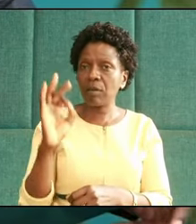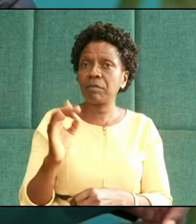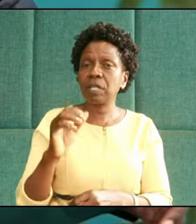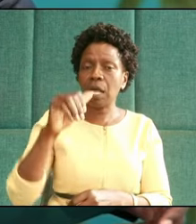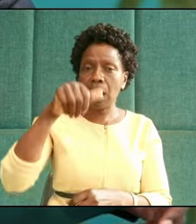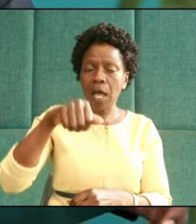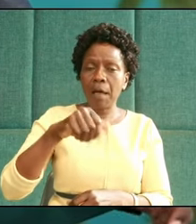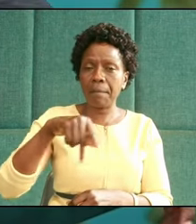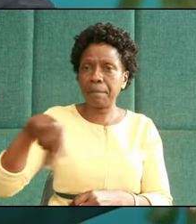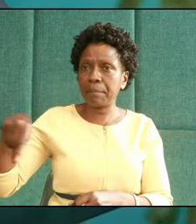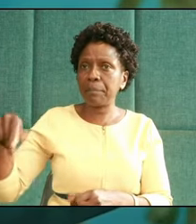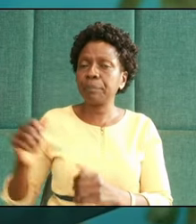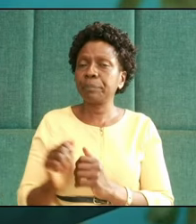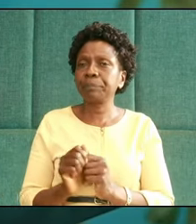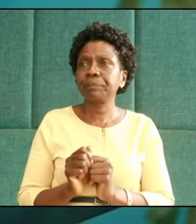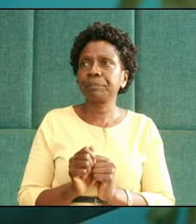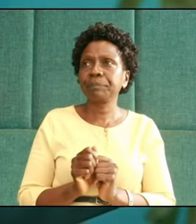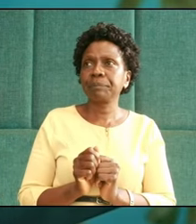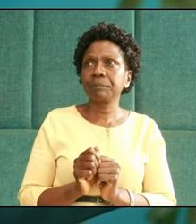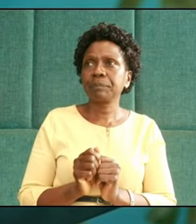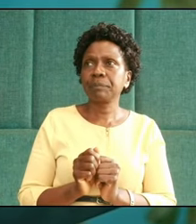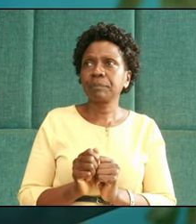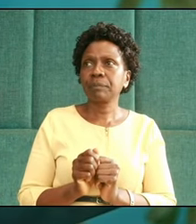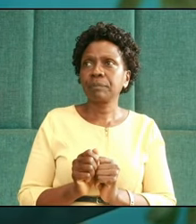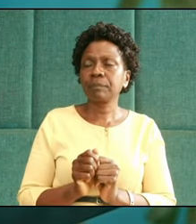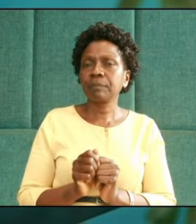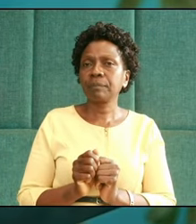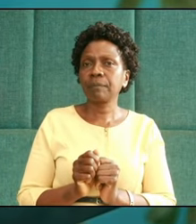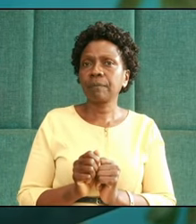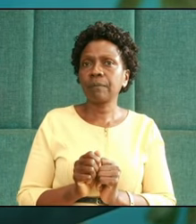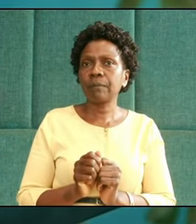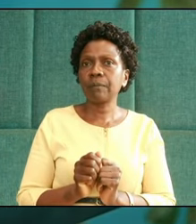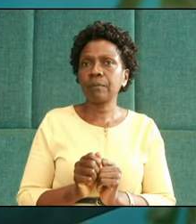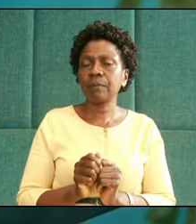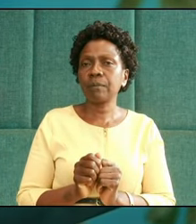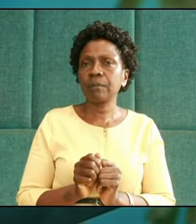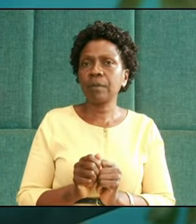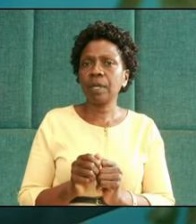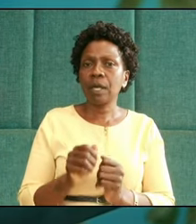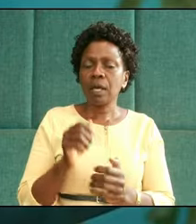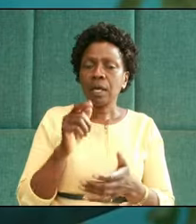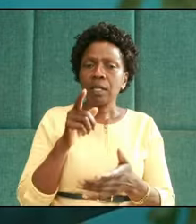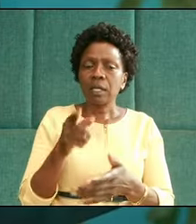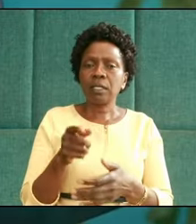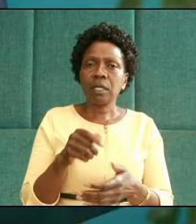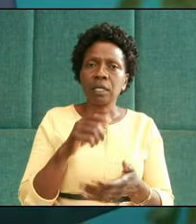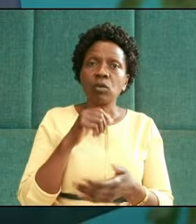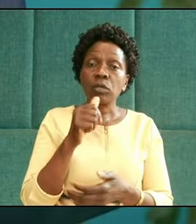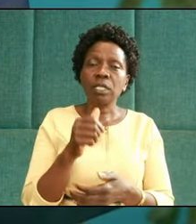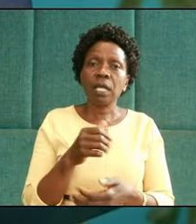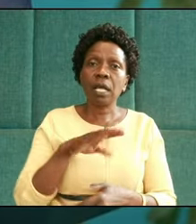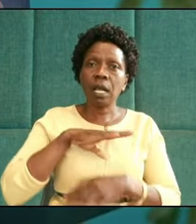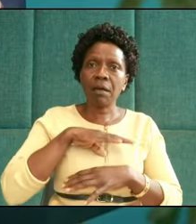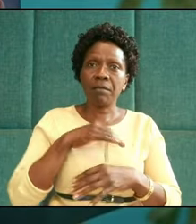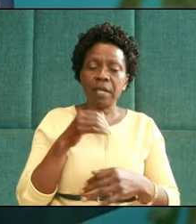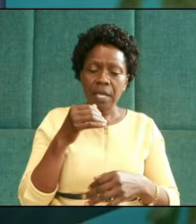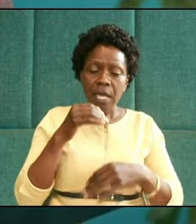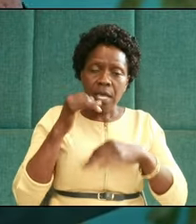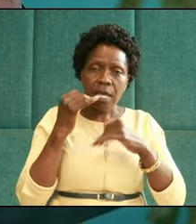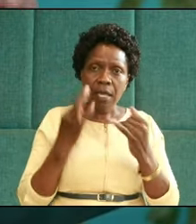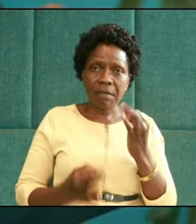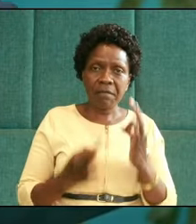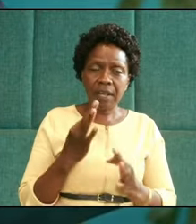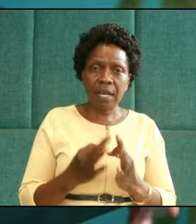can get legal advice from artificial intelligence. But that's not enough. Even nurses, we now